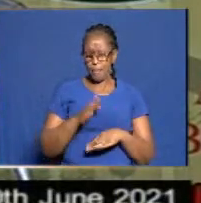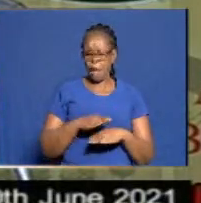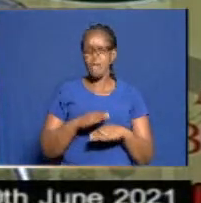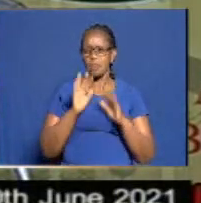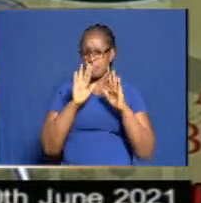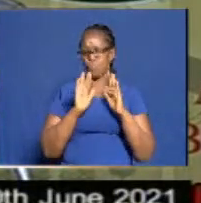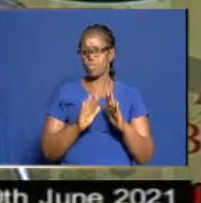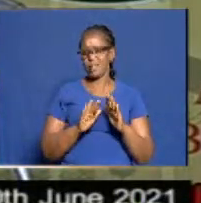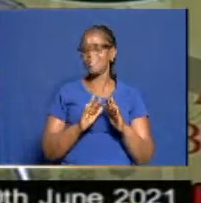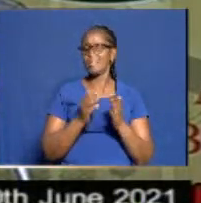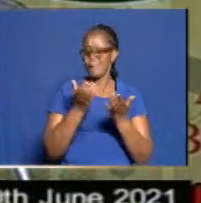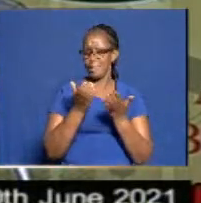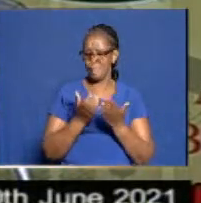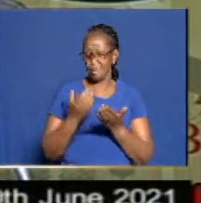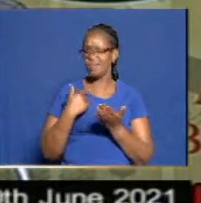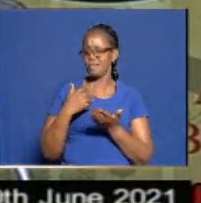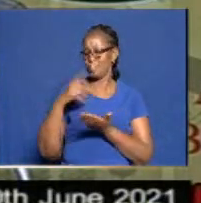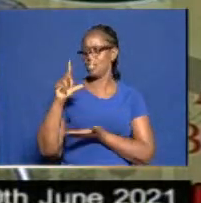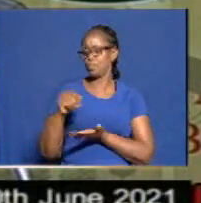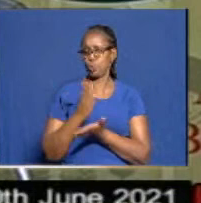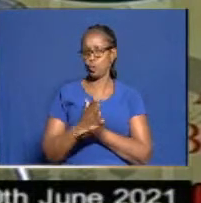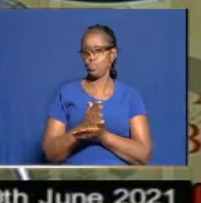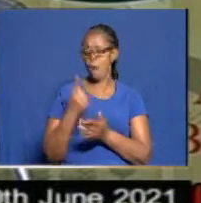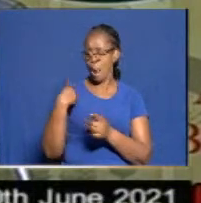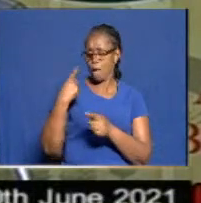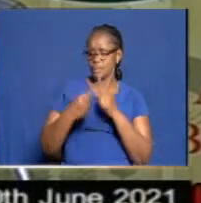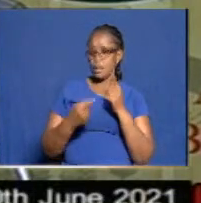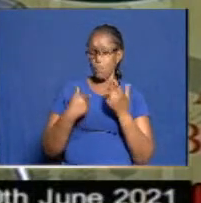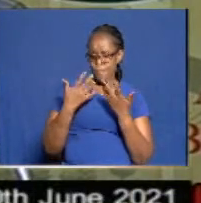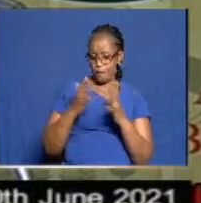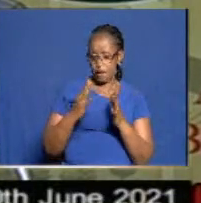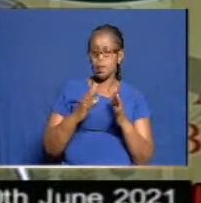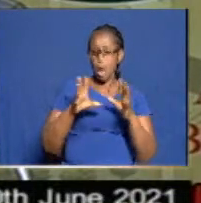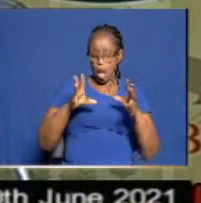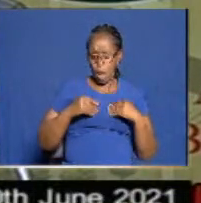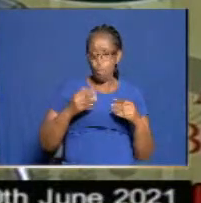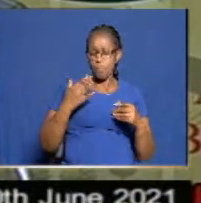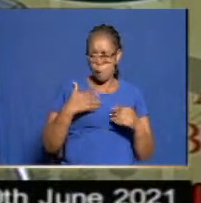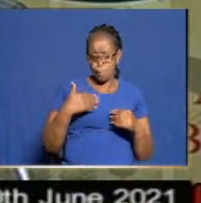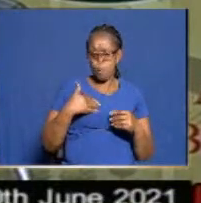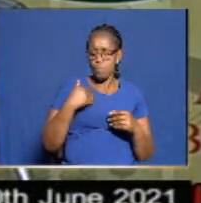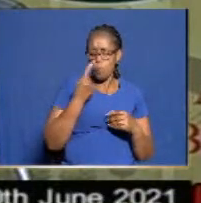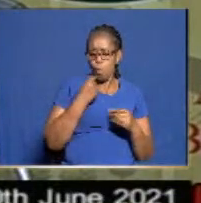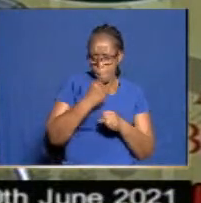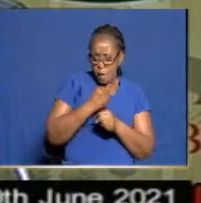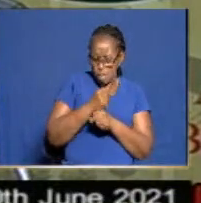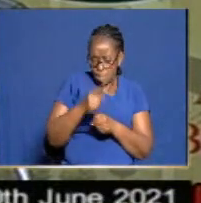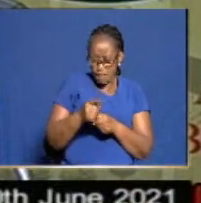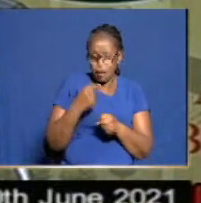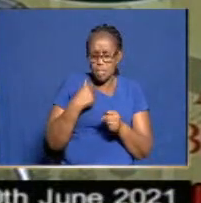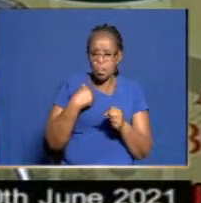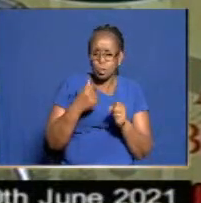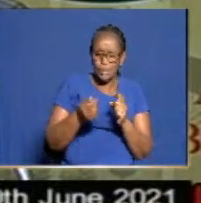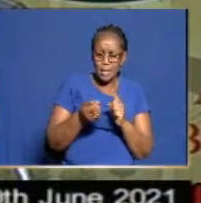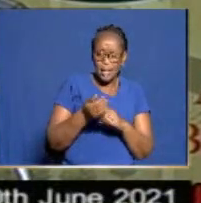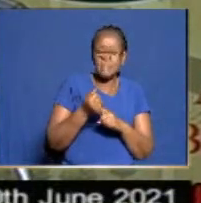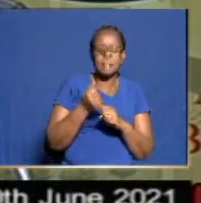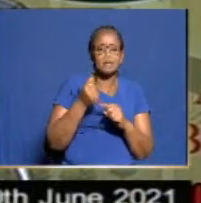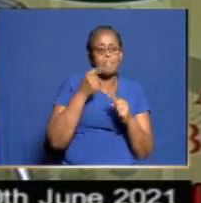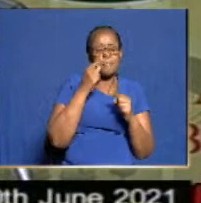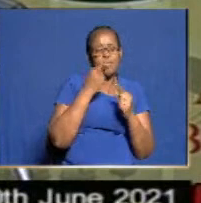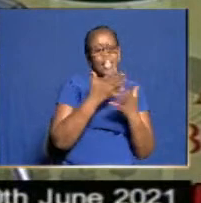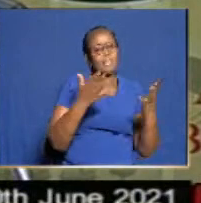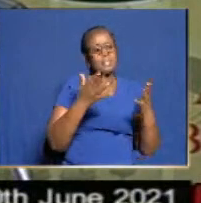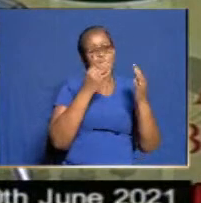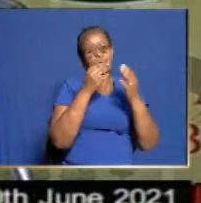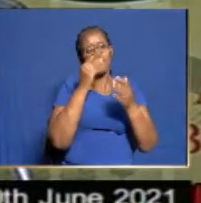prices. In this regard, last year we allowed manufacturers to access inputs for manufacture of baby diapers duty-free